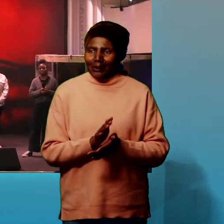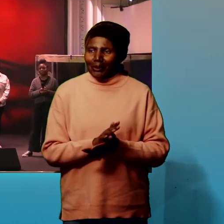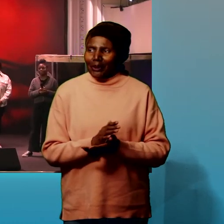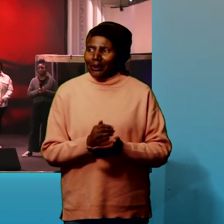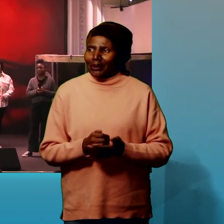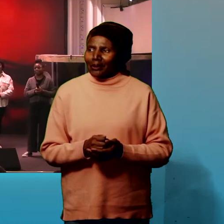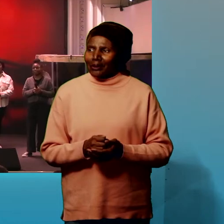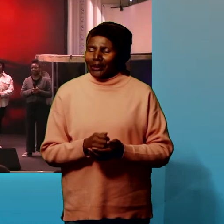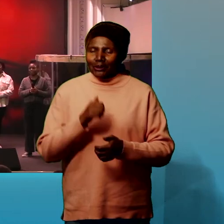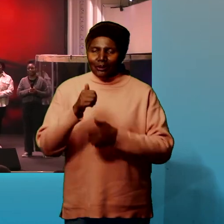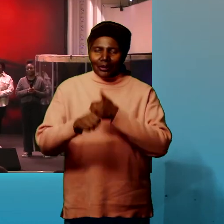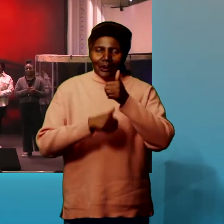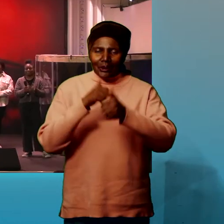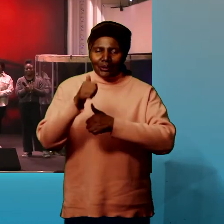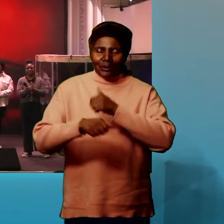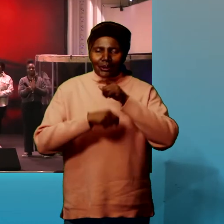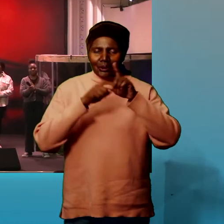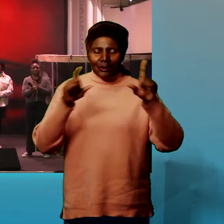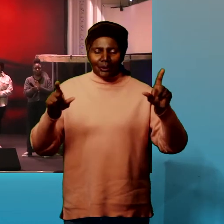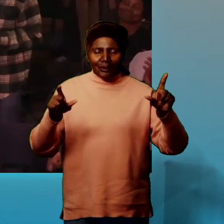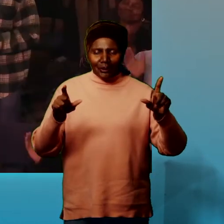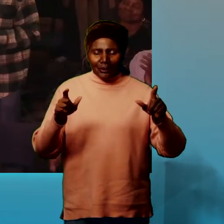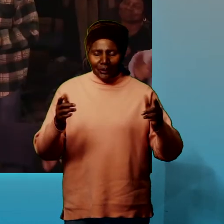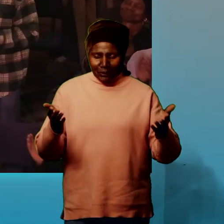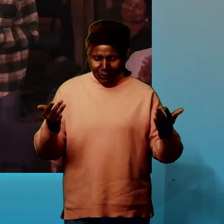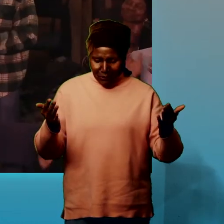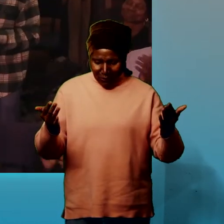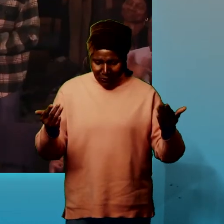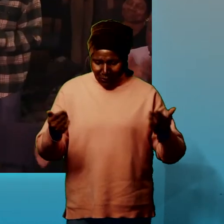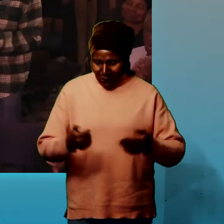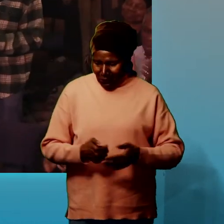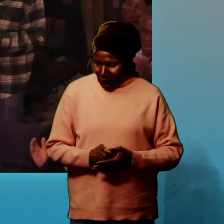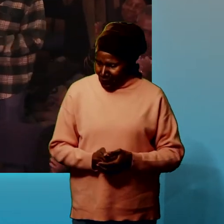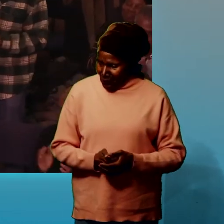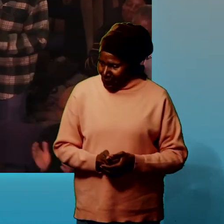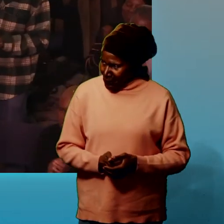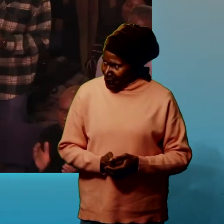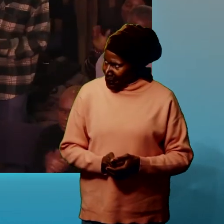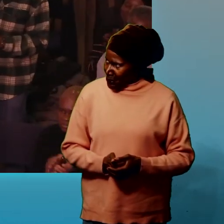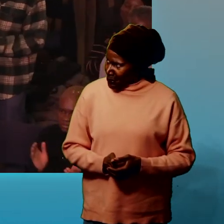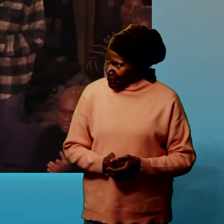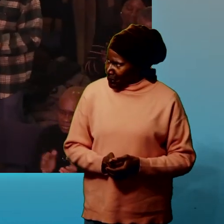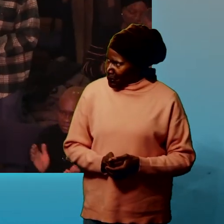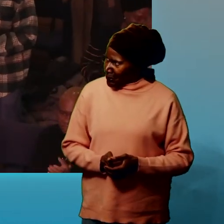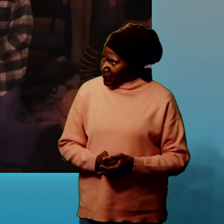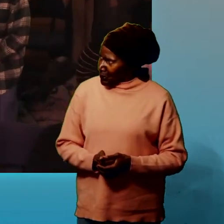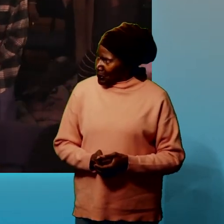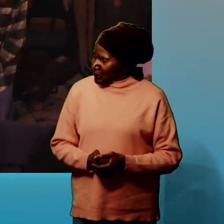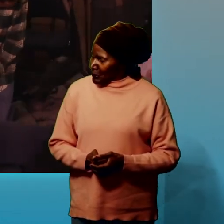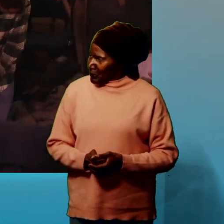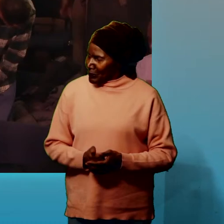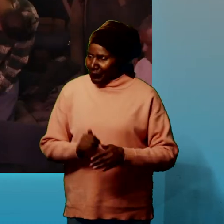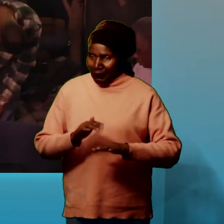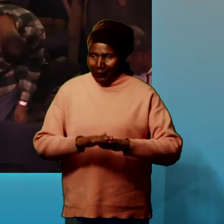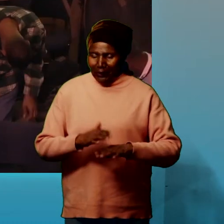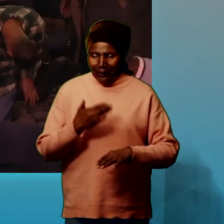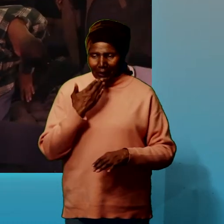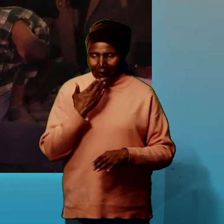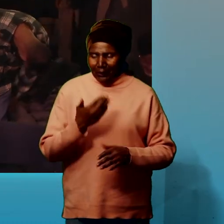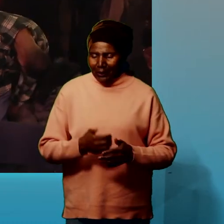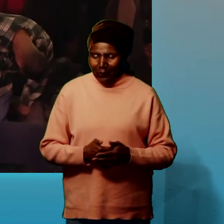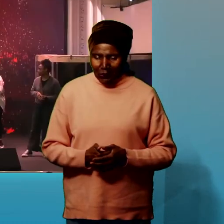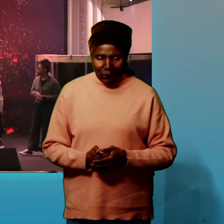God a shout of praise? Praise the Lord. Praise God. Do take your seats for just a